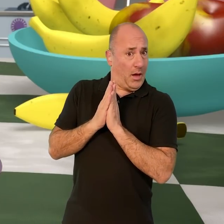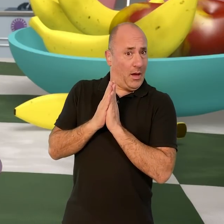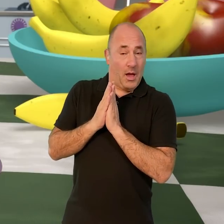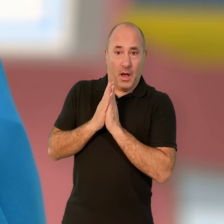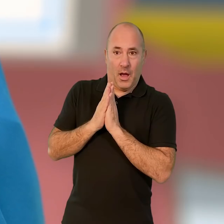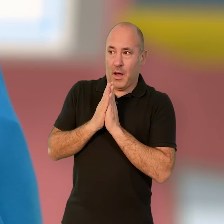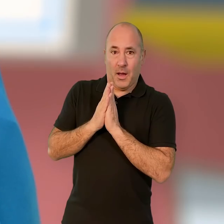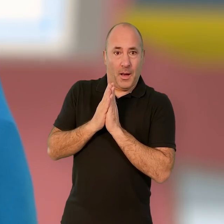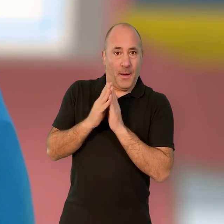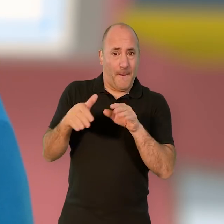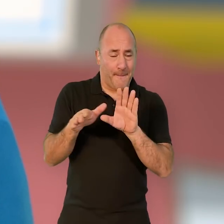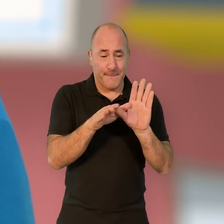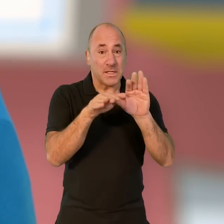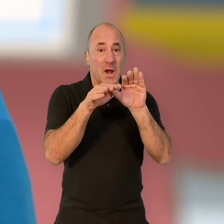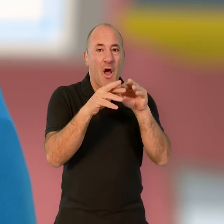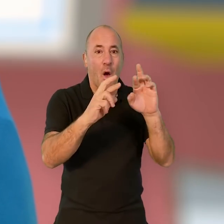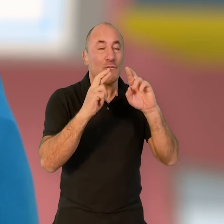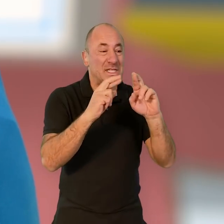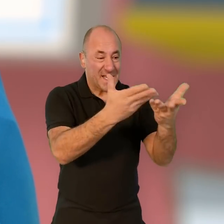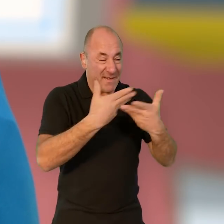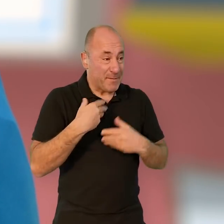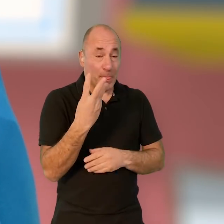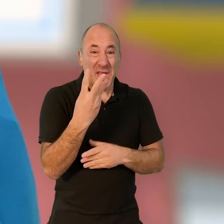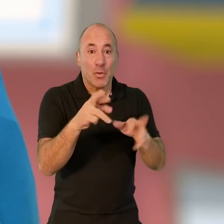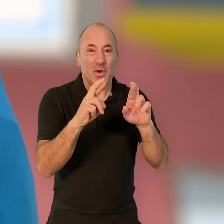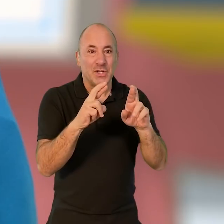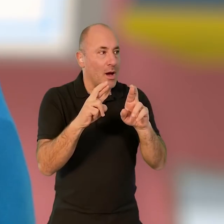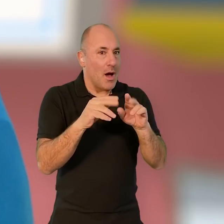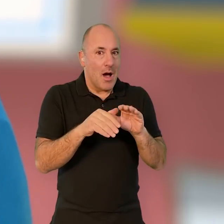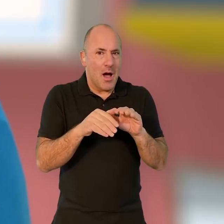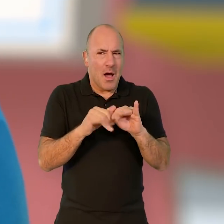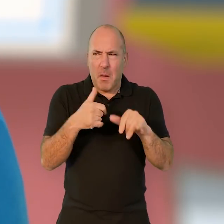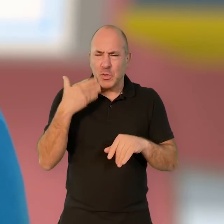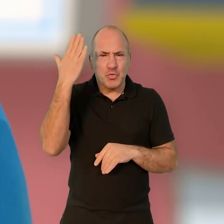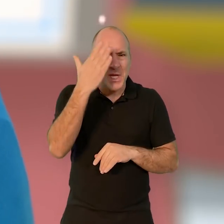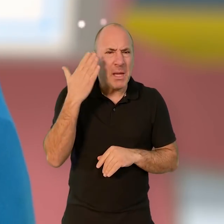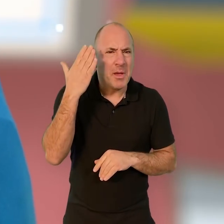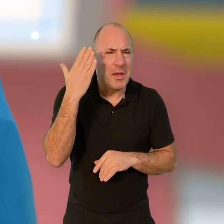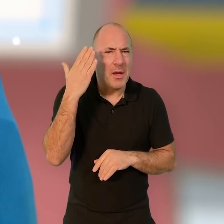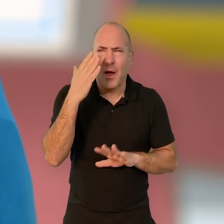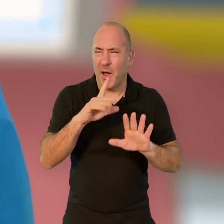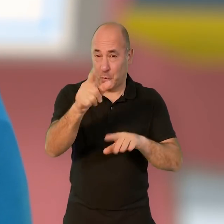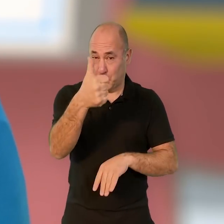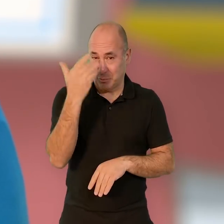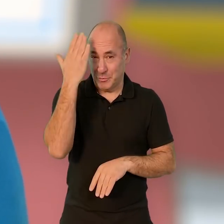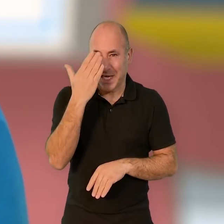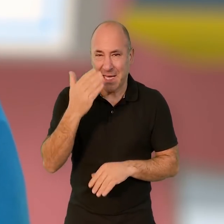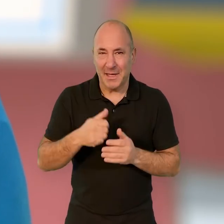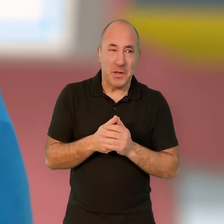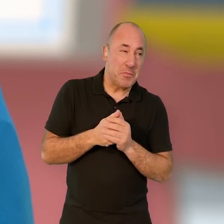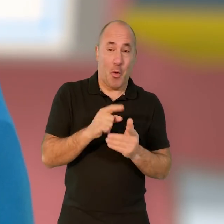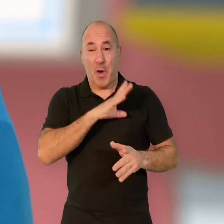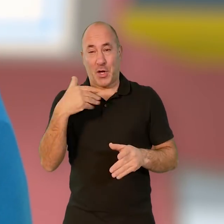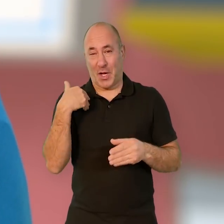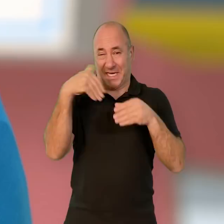she's just heard. The butterfly of wishes is granting me 3. Oh, maybe this is a dream. But quite a good dream,